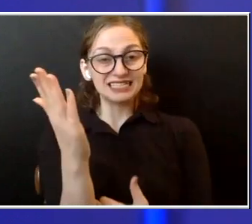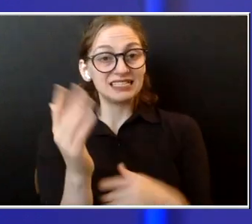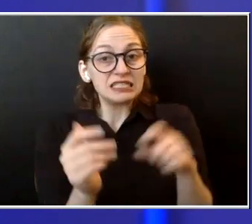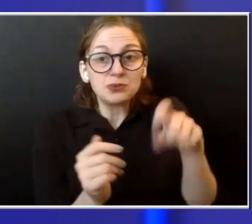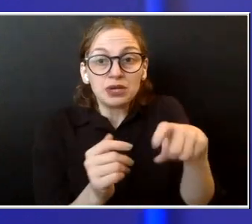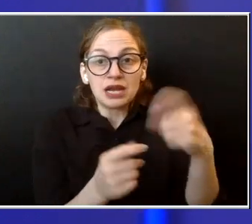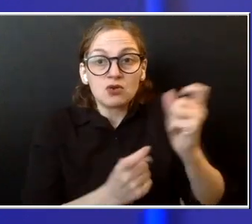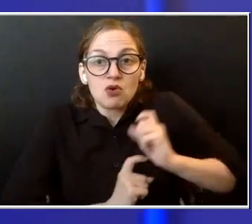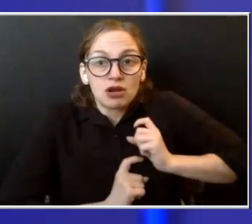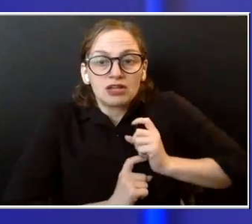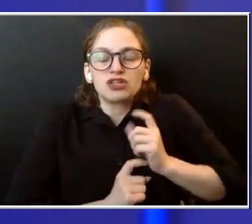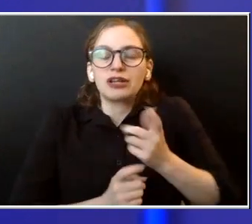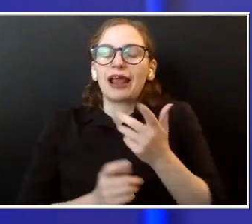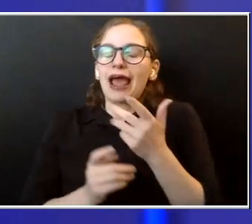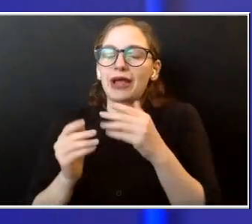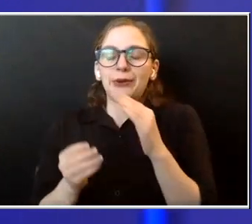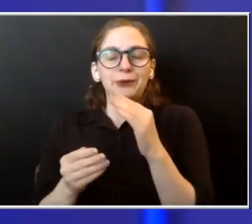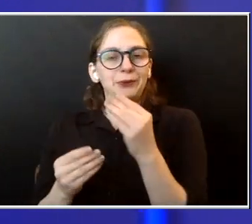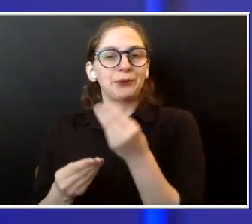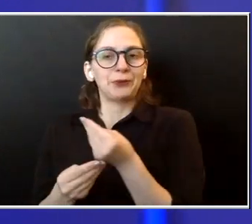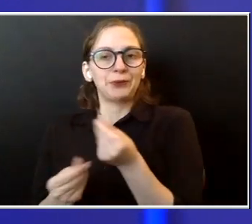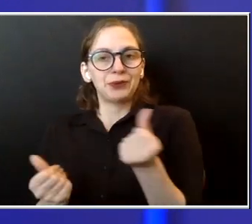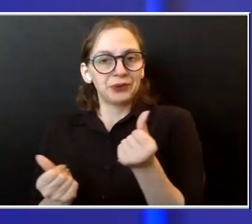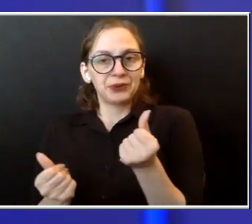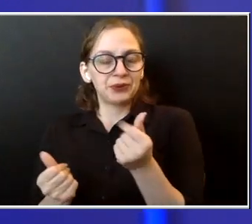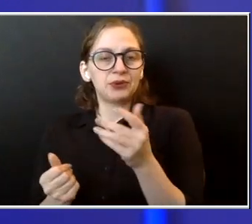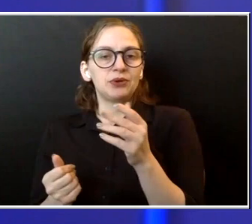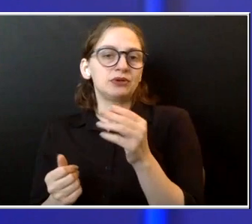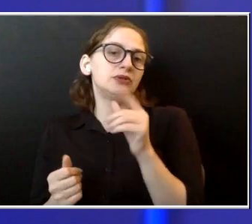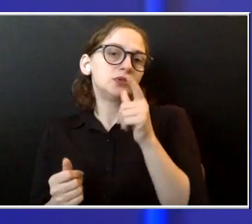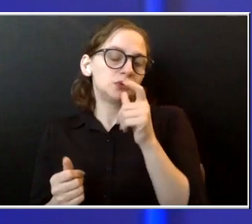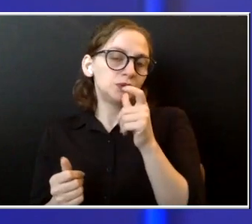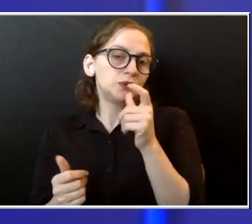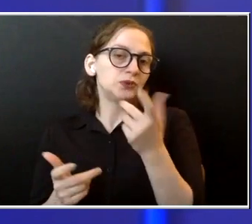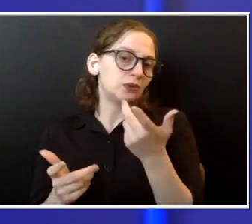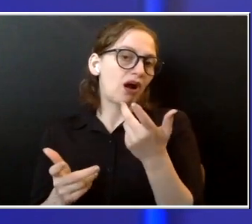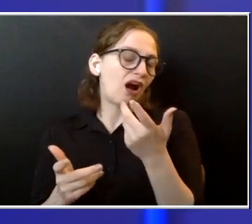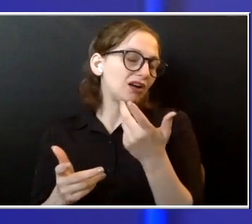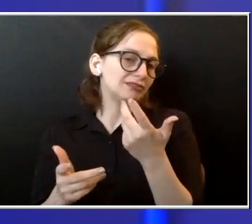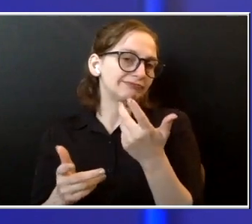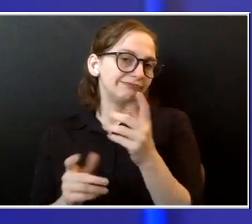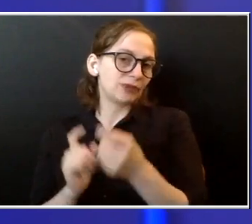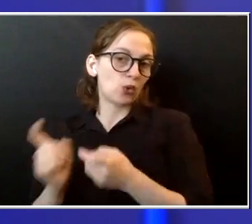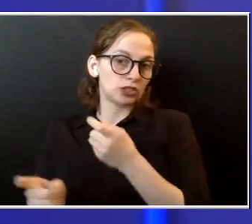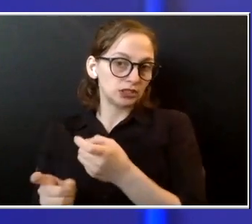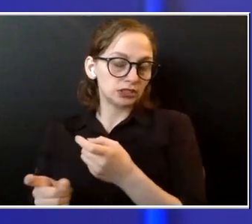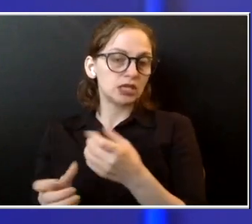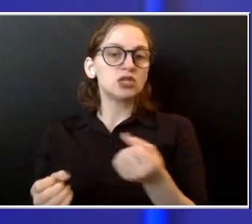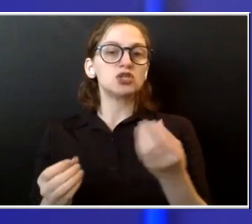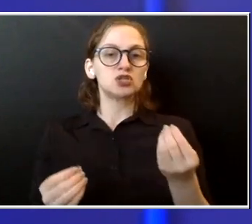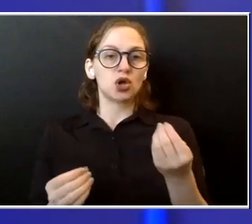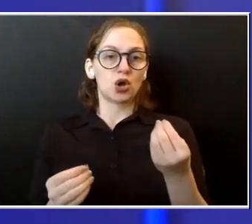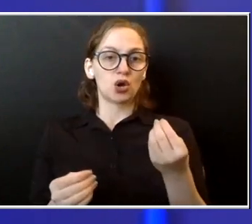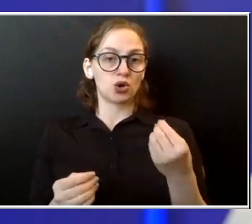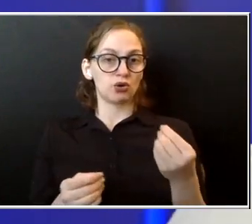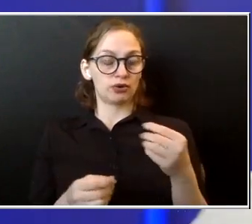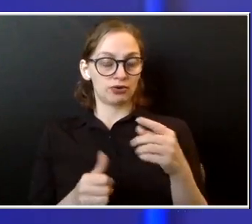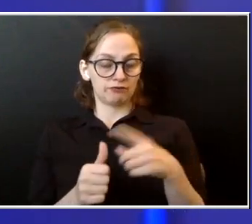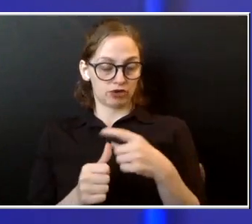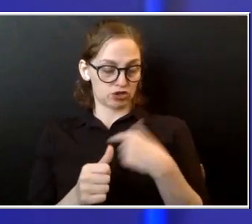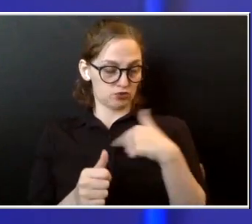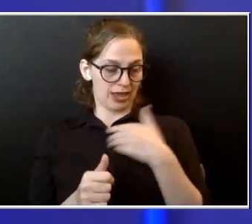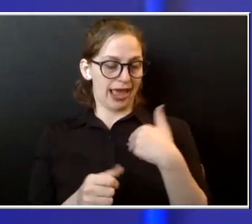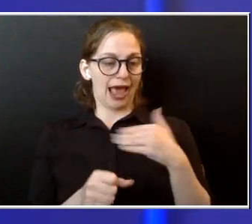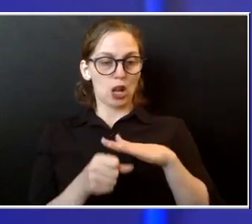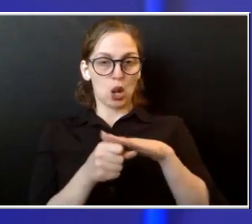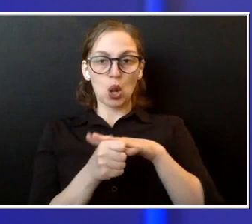went from local, donors in Kansas and Missouri coming to us first, then they went to a radius